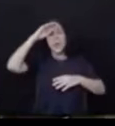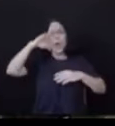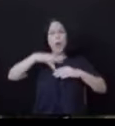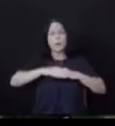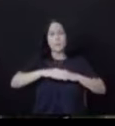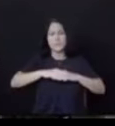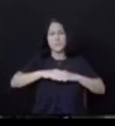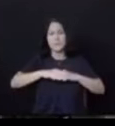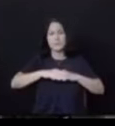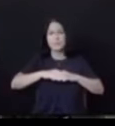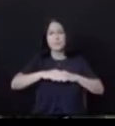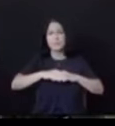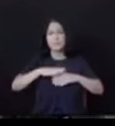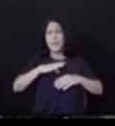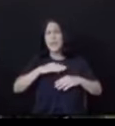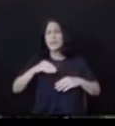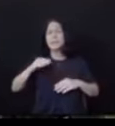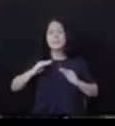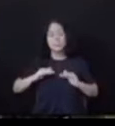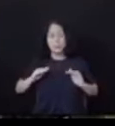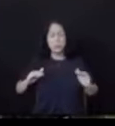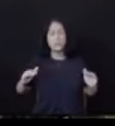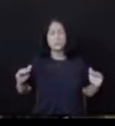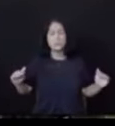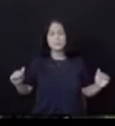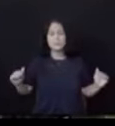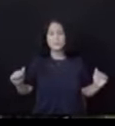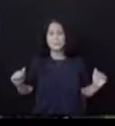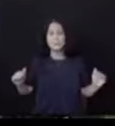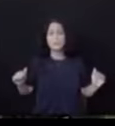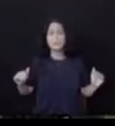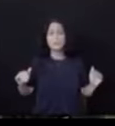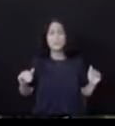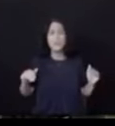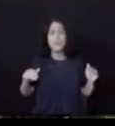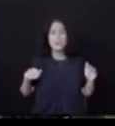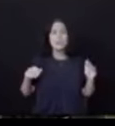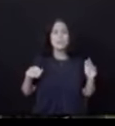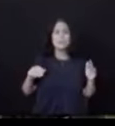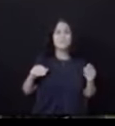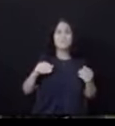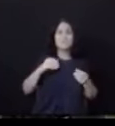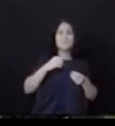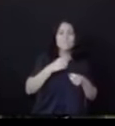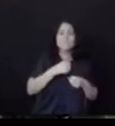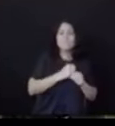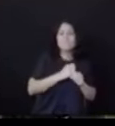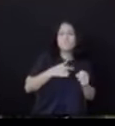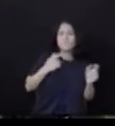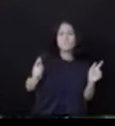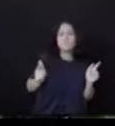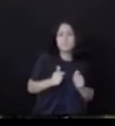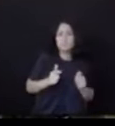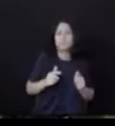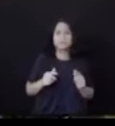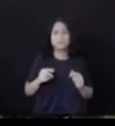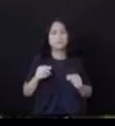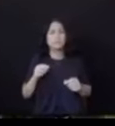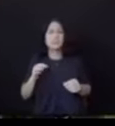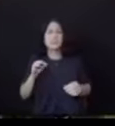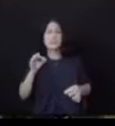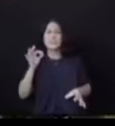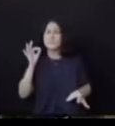and children who have been marginalized unjustly treated and